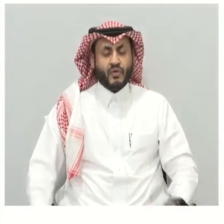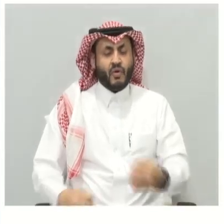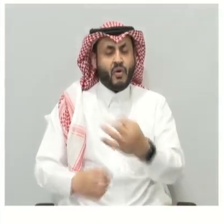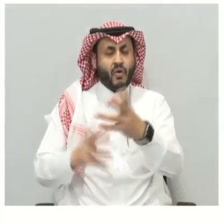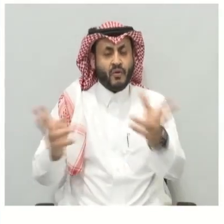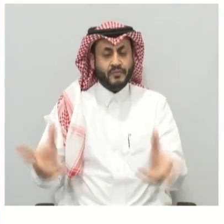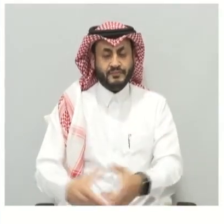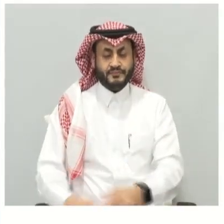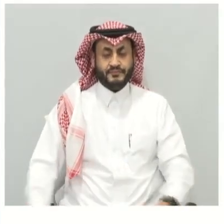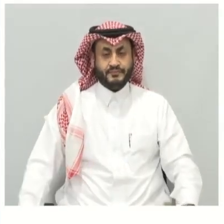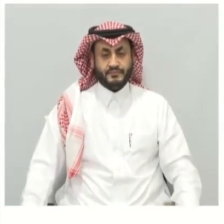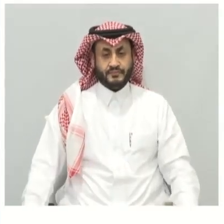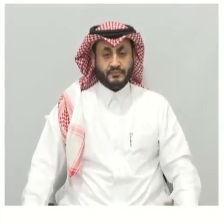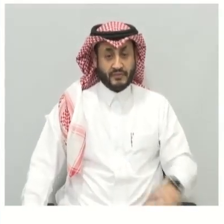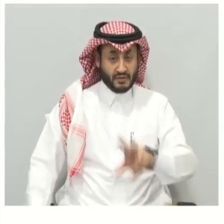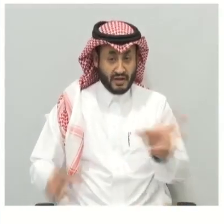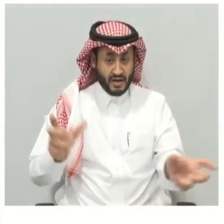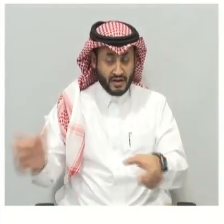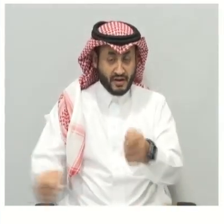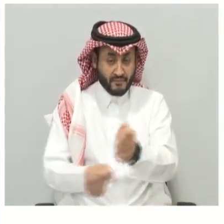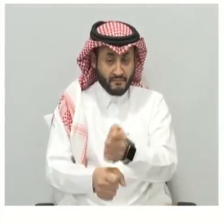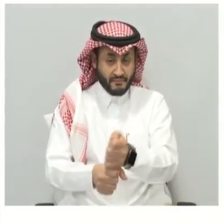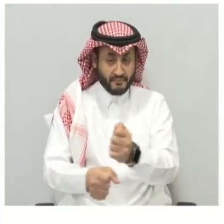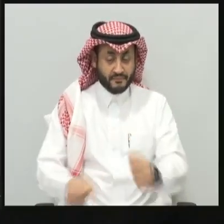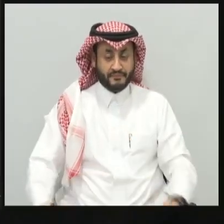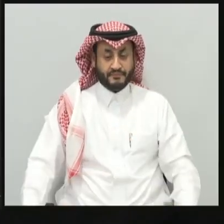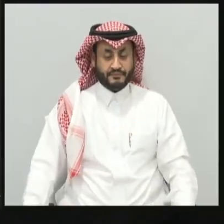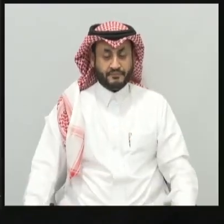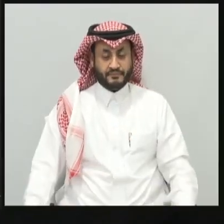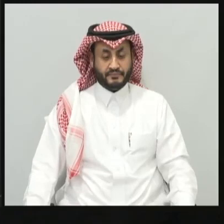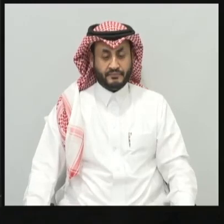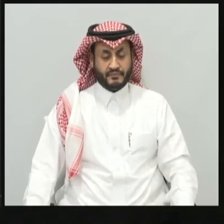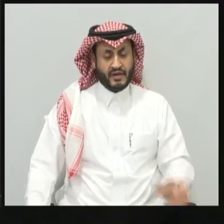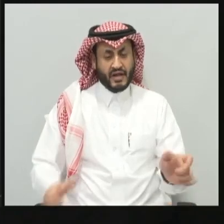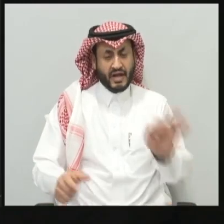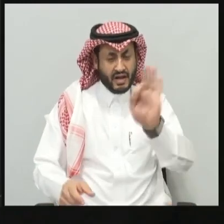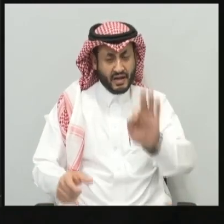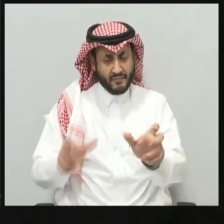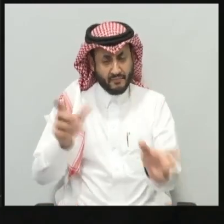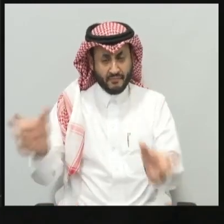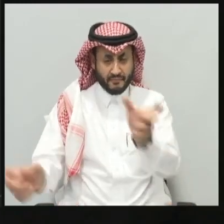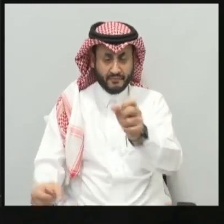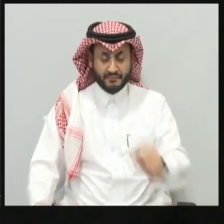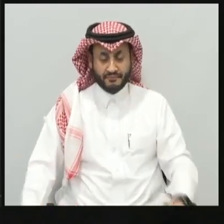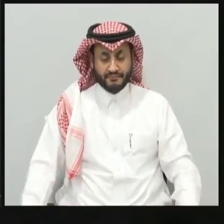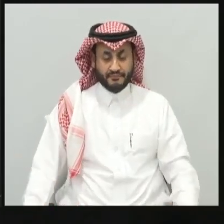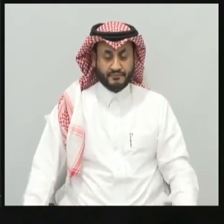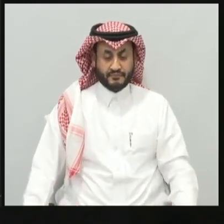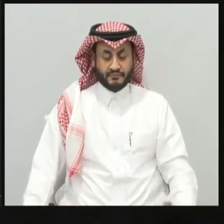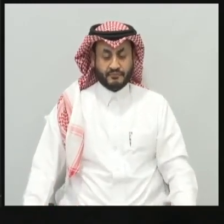people have different jobs and also work in different places. We can